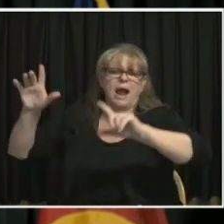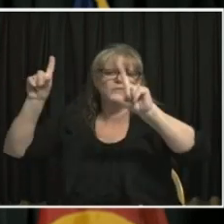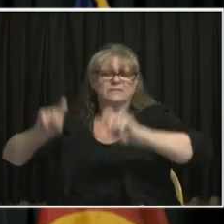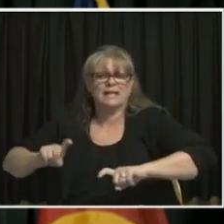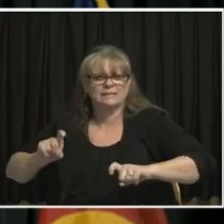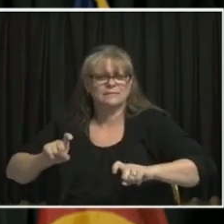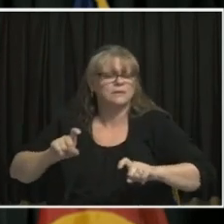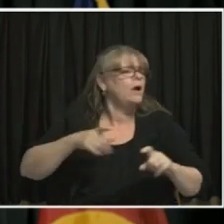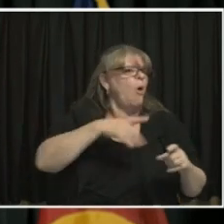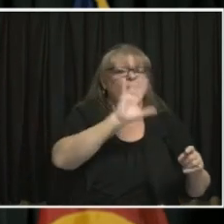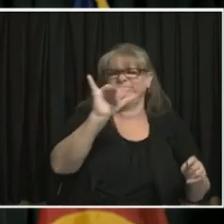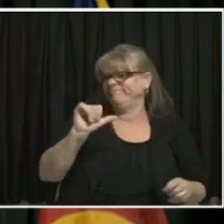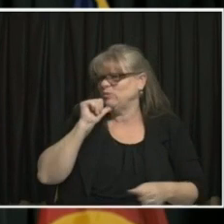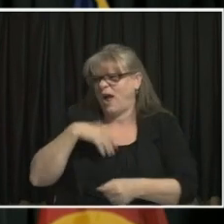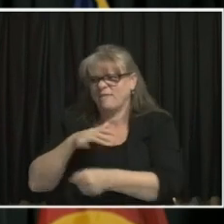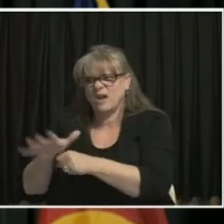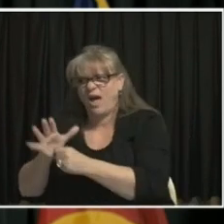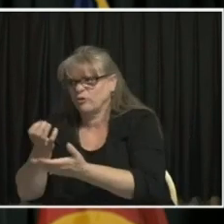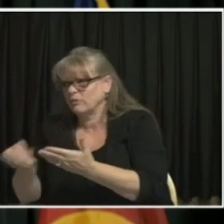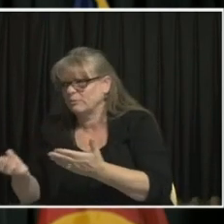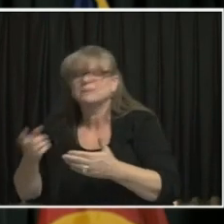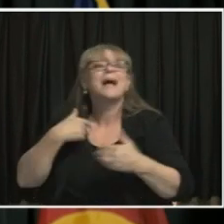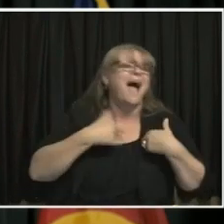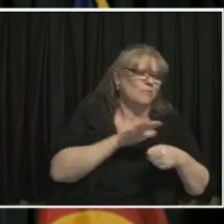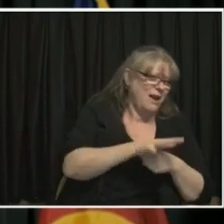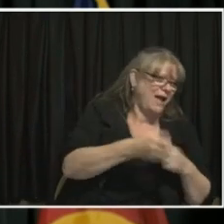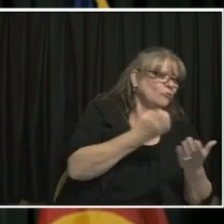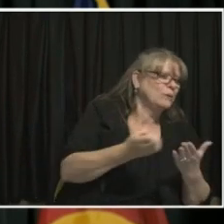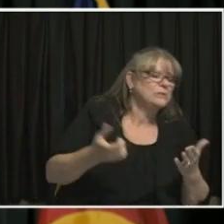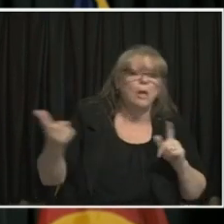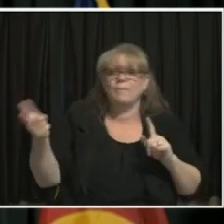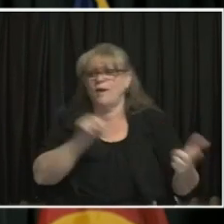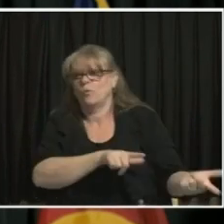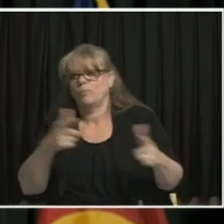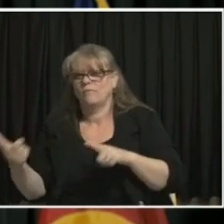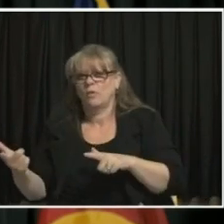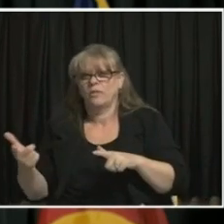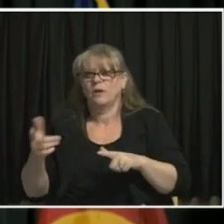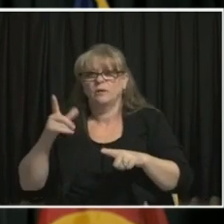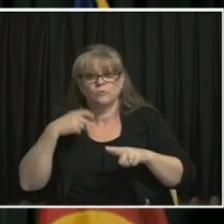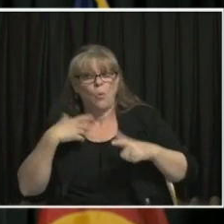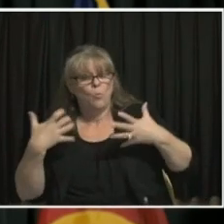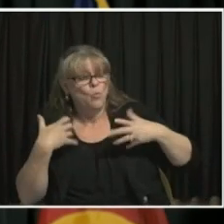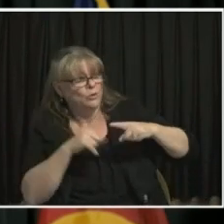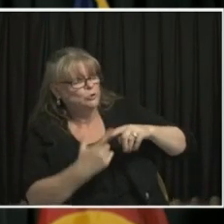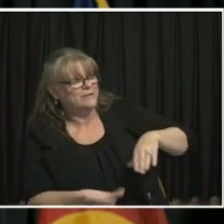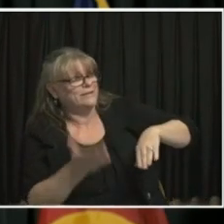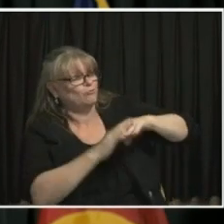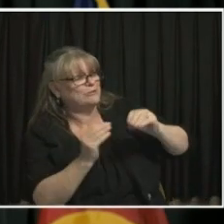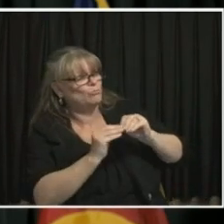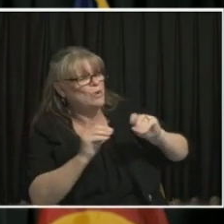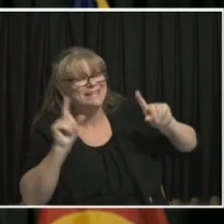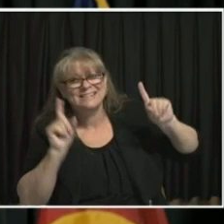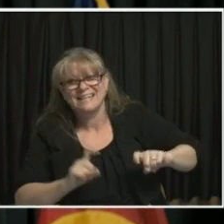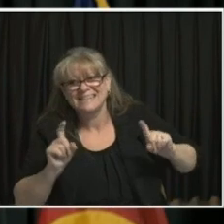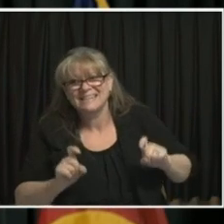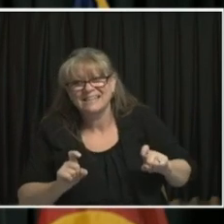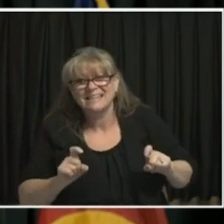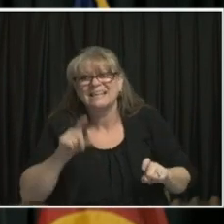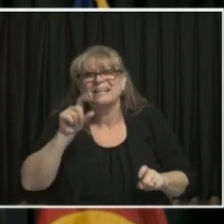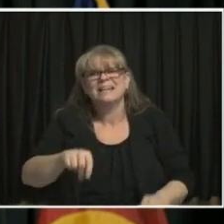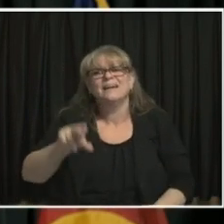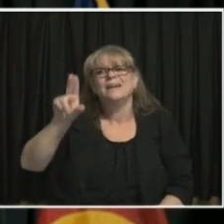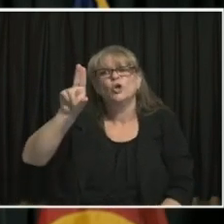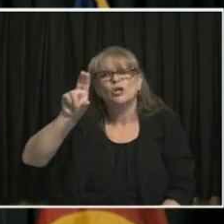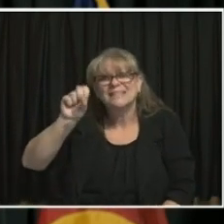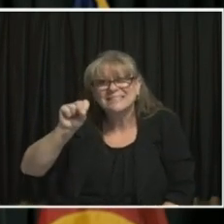and tell him how, while we're making progress on testing, we would like to do a lot more, and our nation as a whole needs to do a lot more testing and tracing to